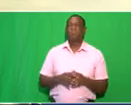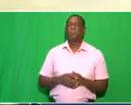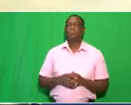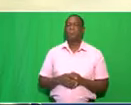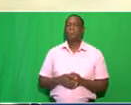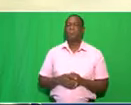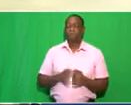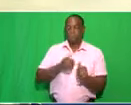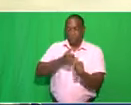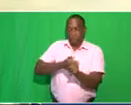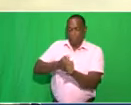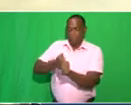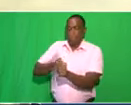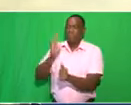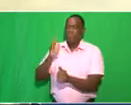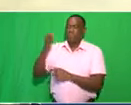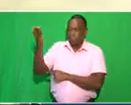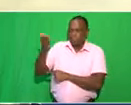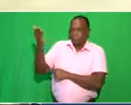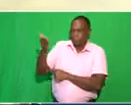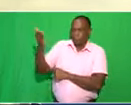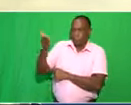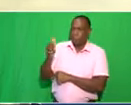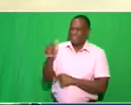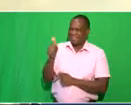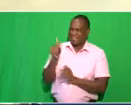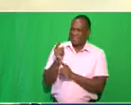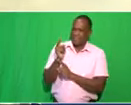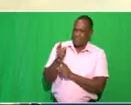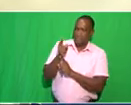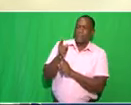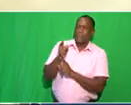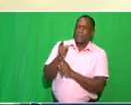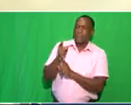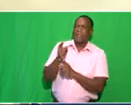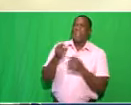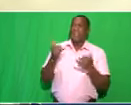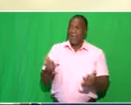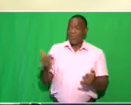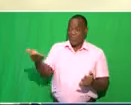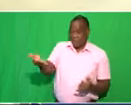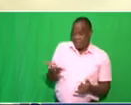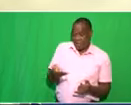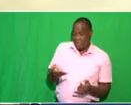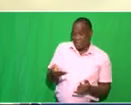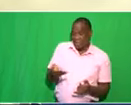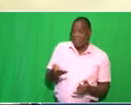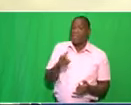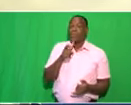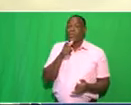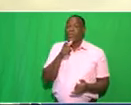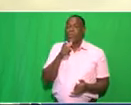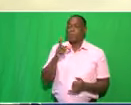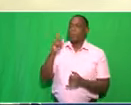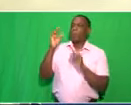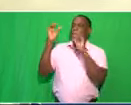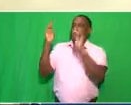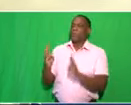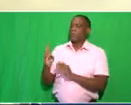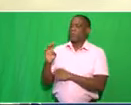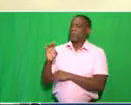panelist will present for 10 minutes. At this point, I take the privilege in turning the floor over to Professor